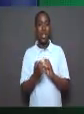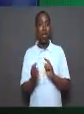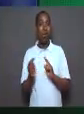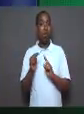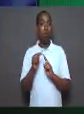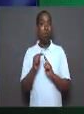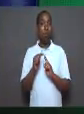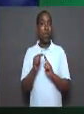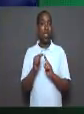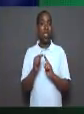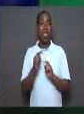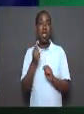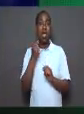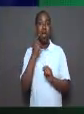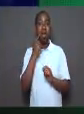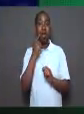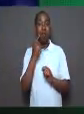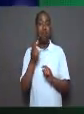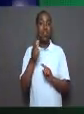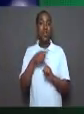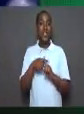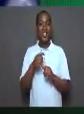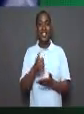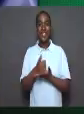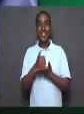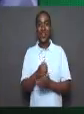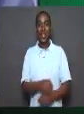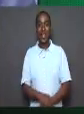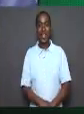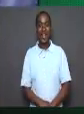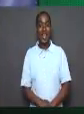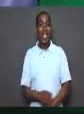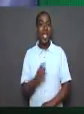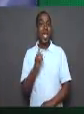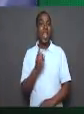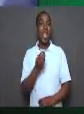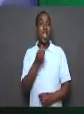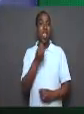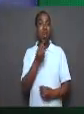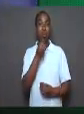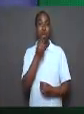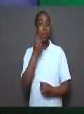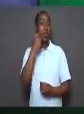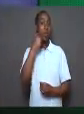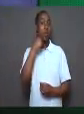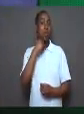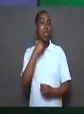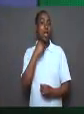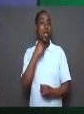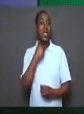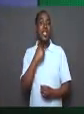the back of the mouth. Once swallowed, it ends up in the